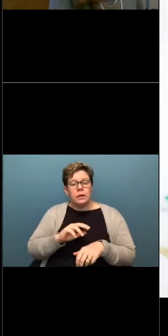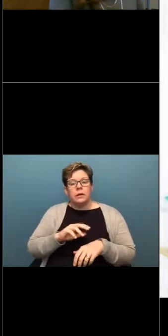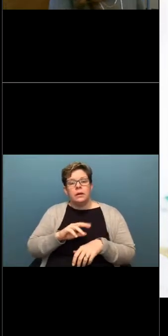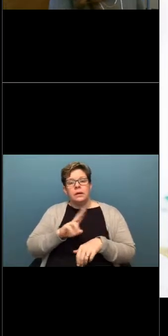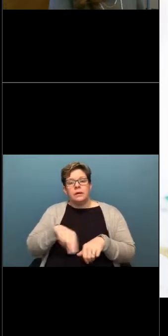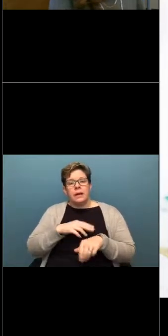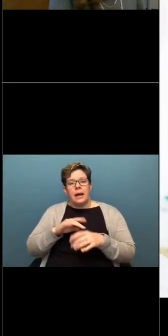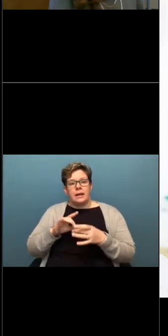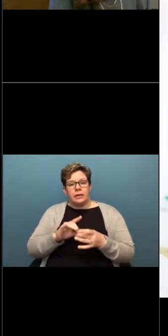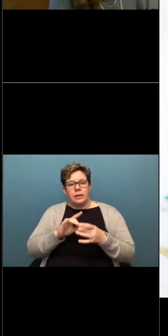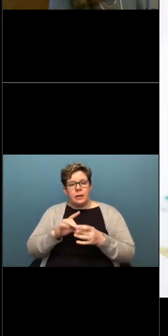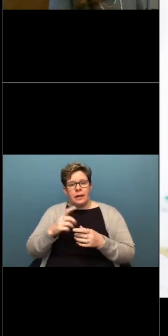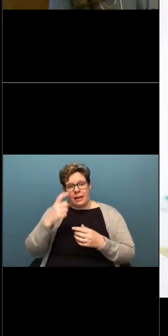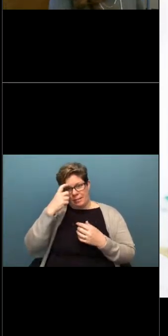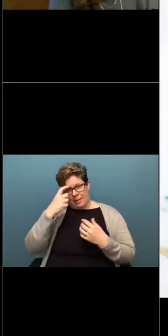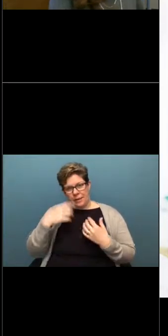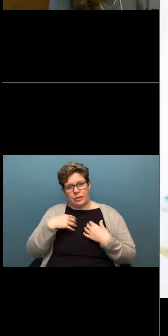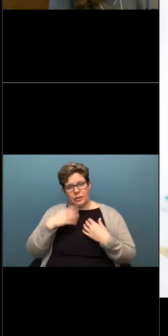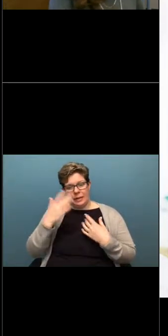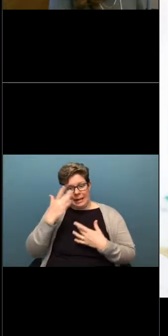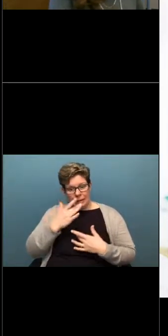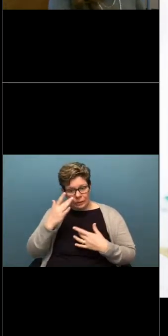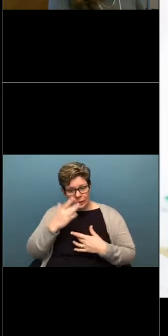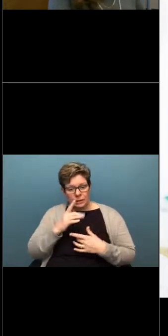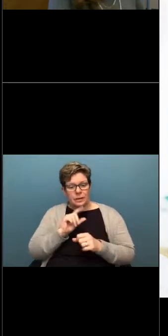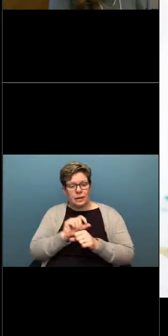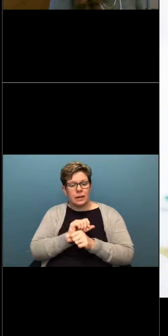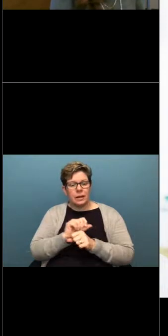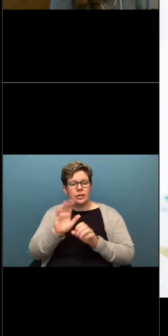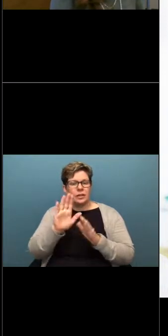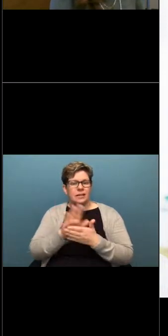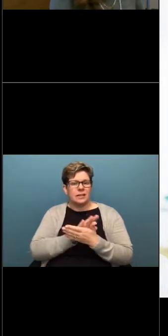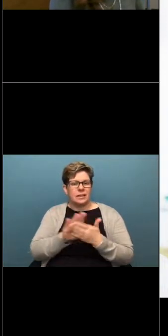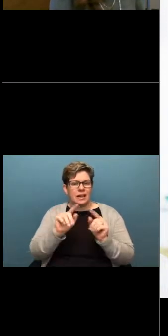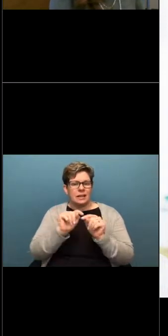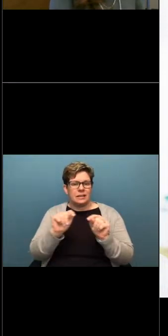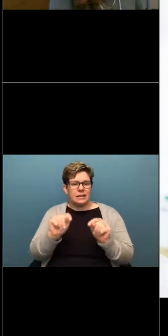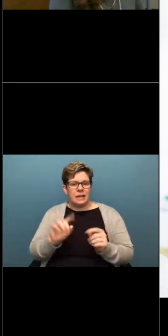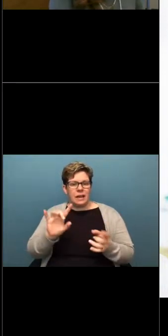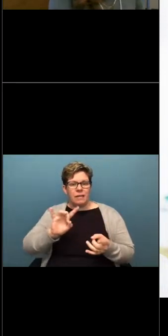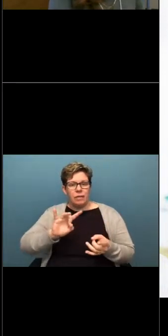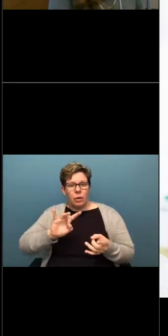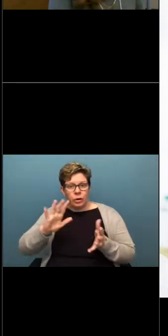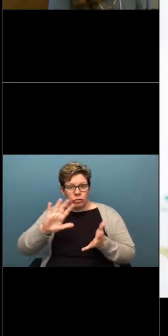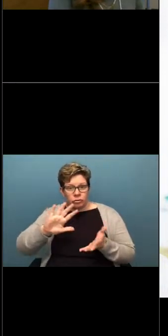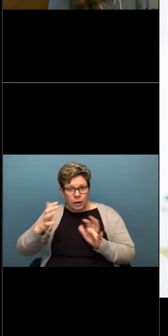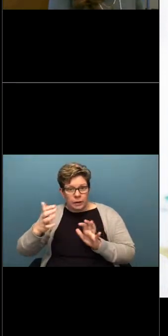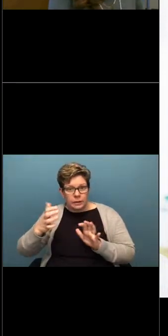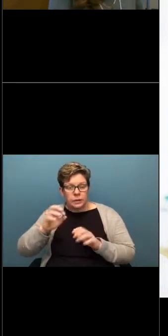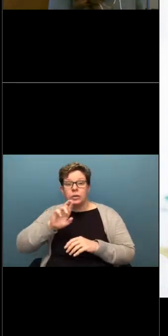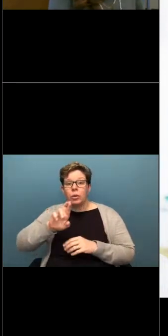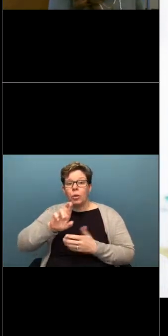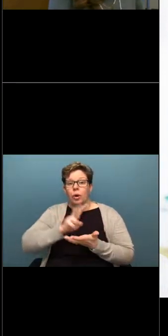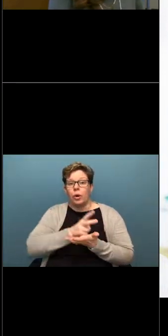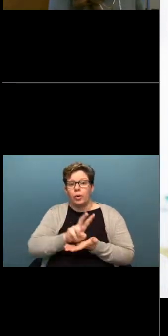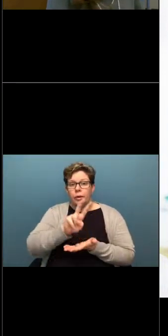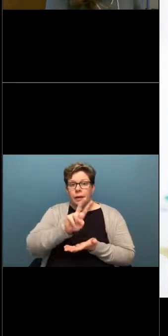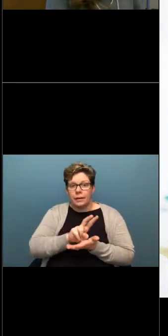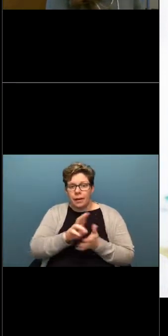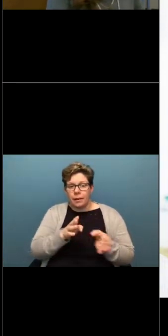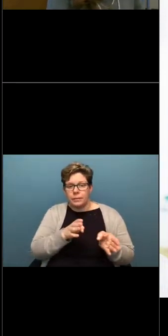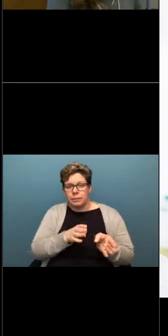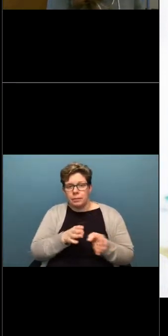on Mental Illness actually has a great template for a crisis and relapse plan. That link is again in the